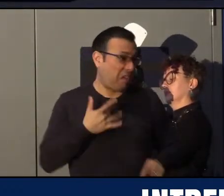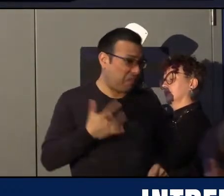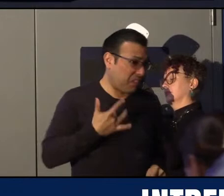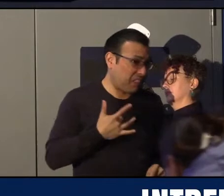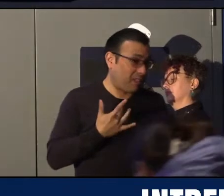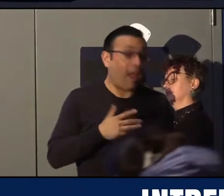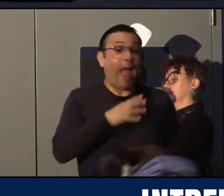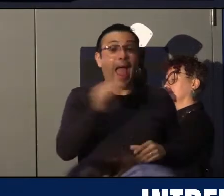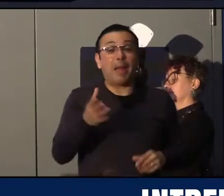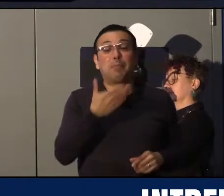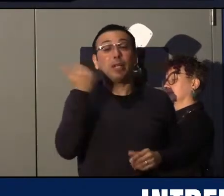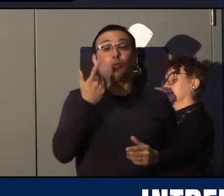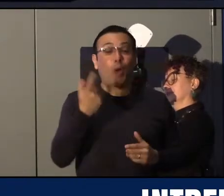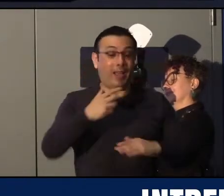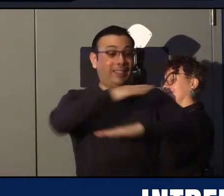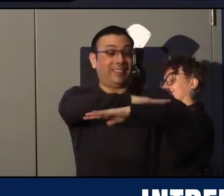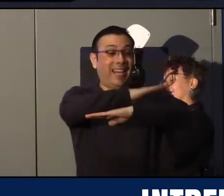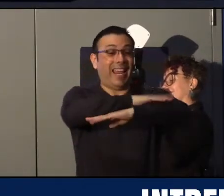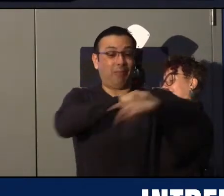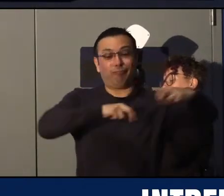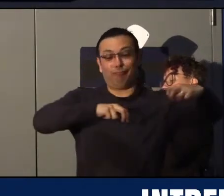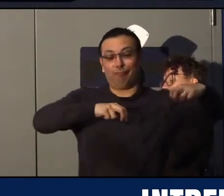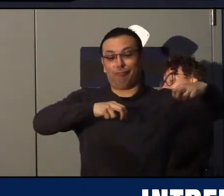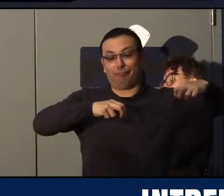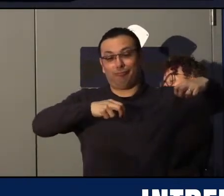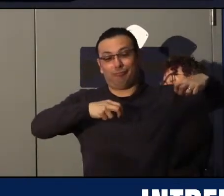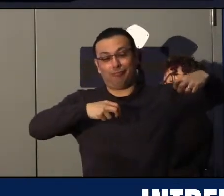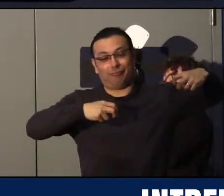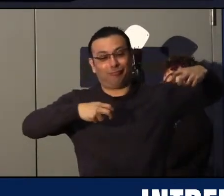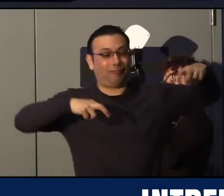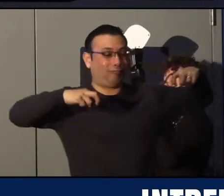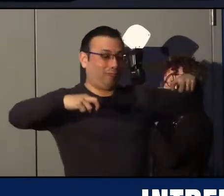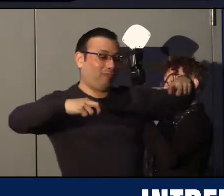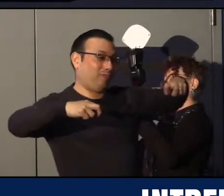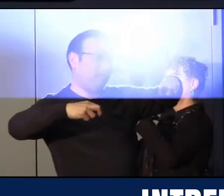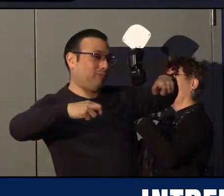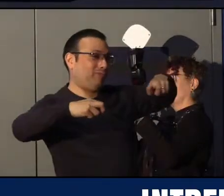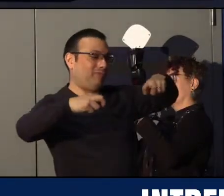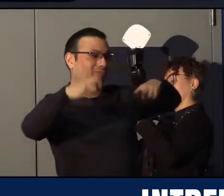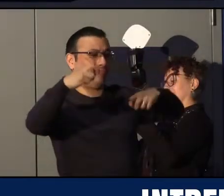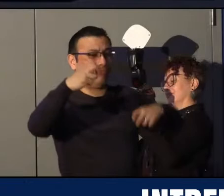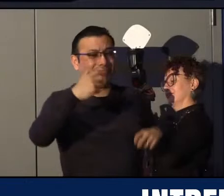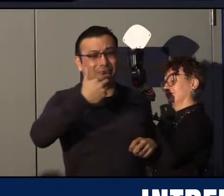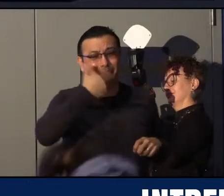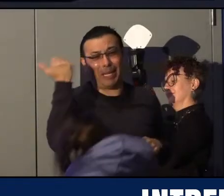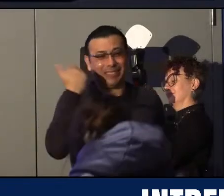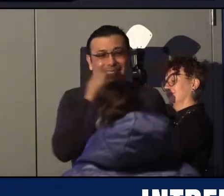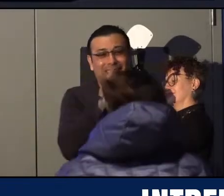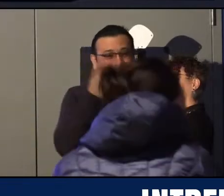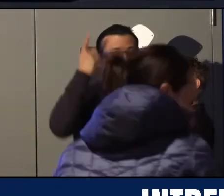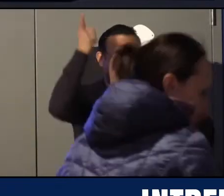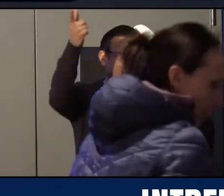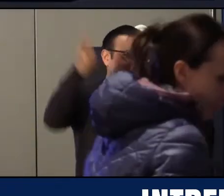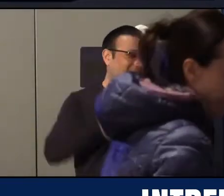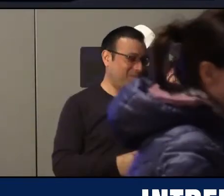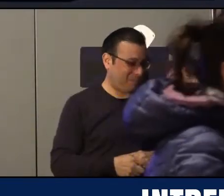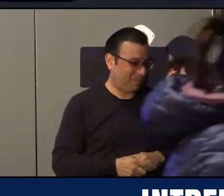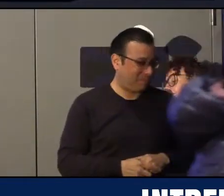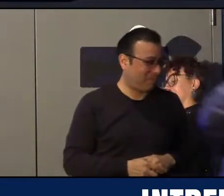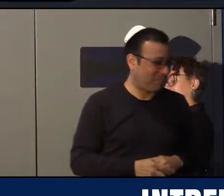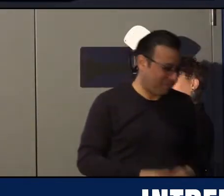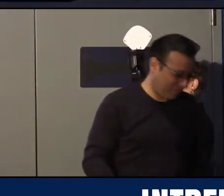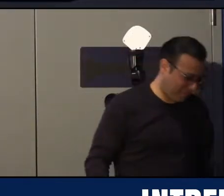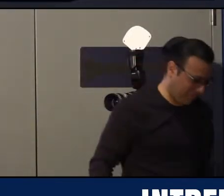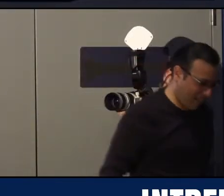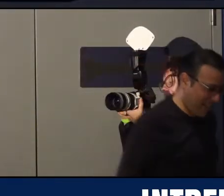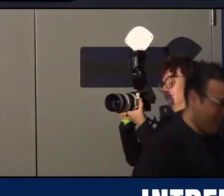like floating around a dinner table either. It's really cool to eat in space. Yeah, I really like